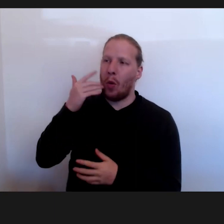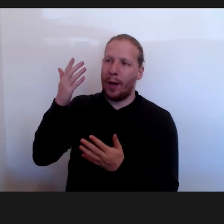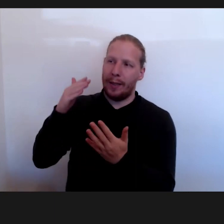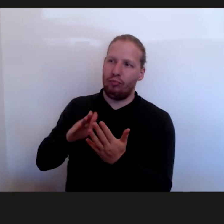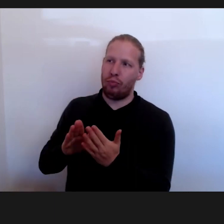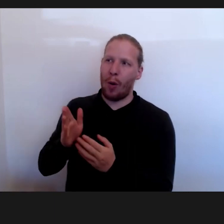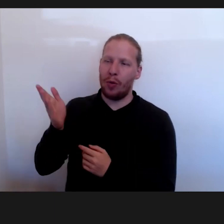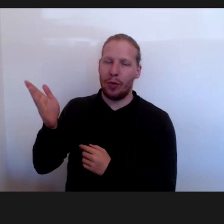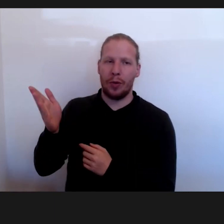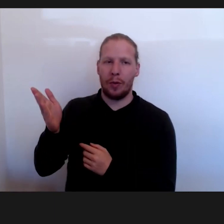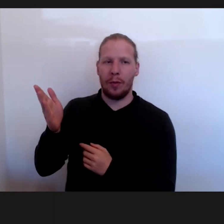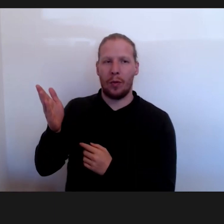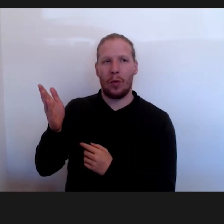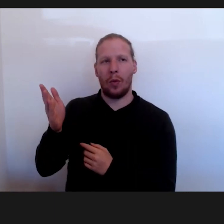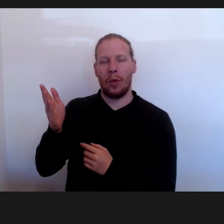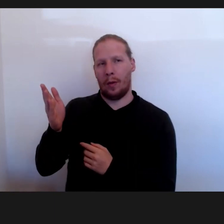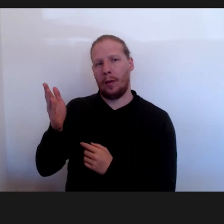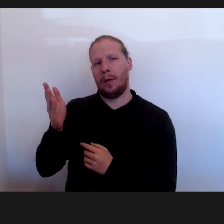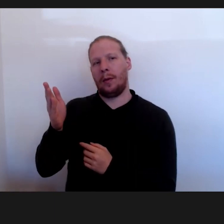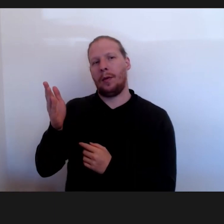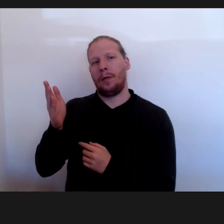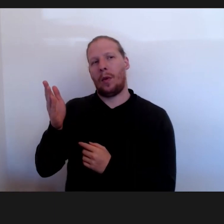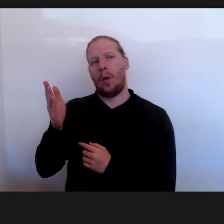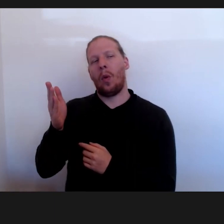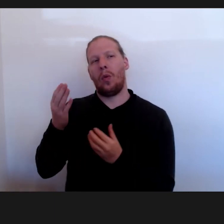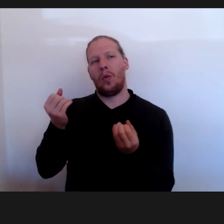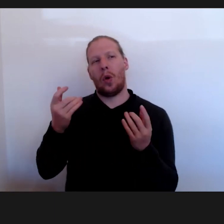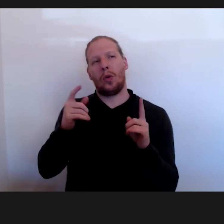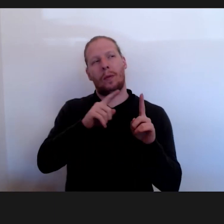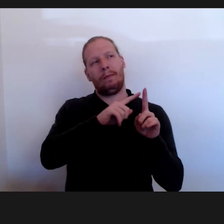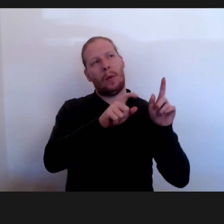by different researchers and organizations to